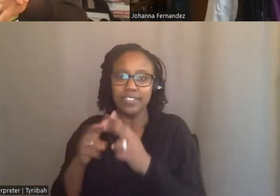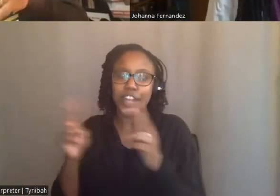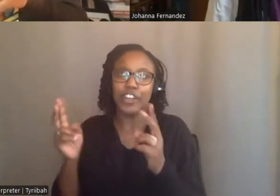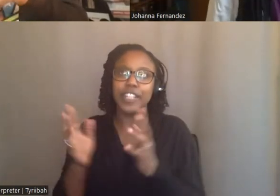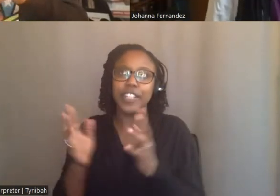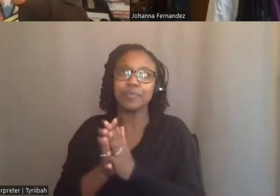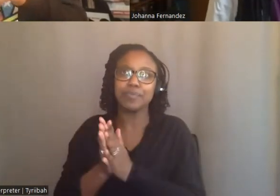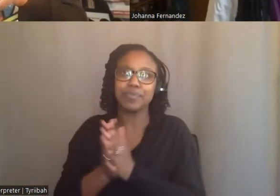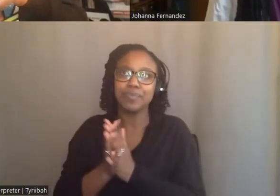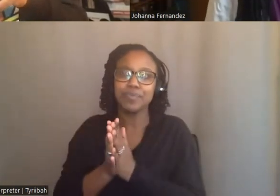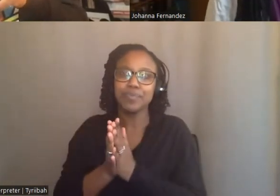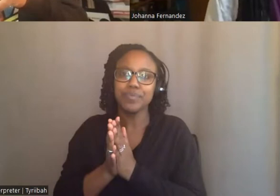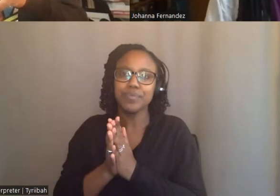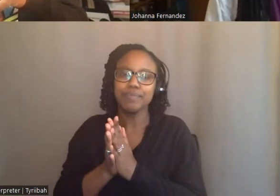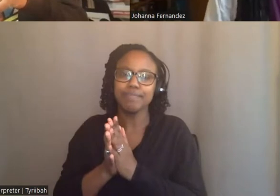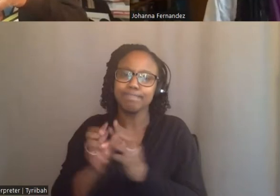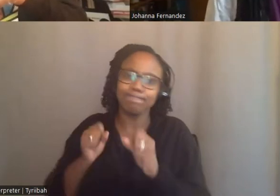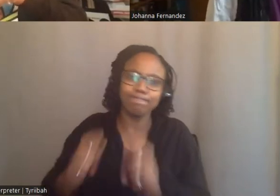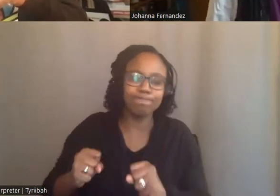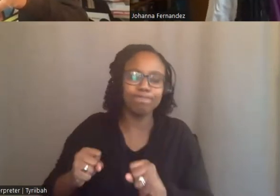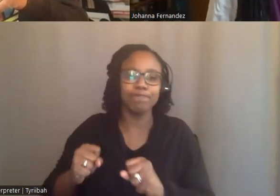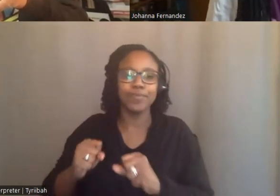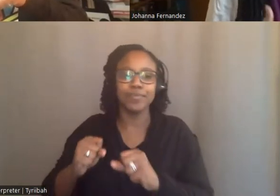literally based on political education.